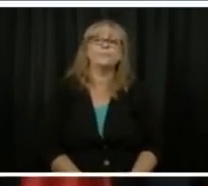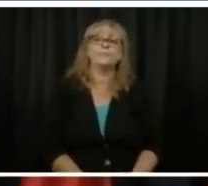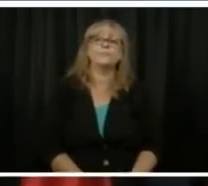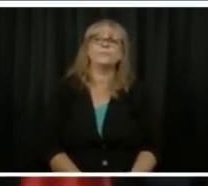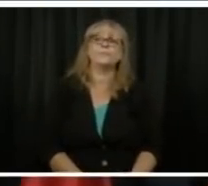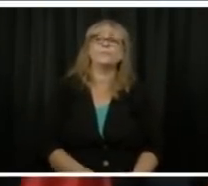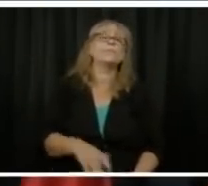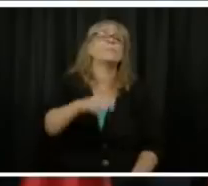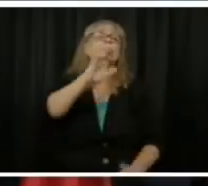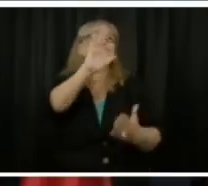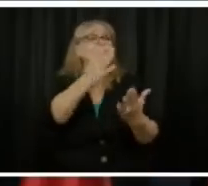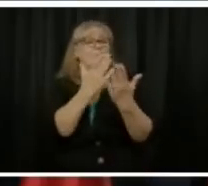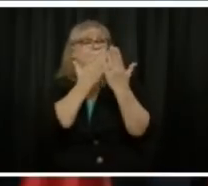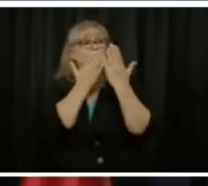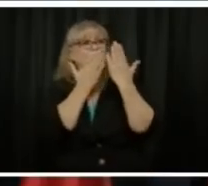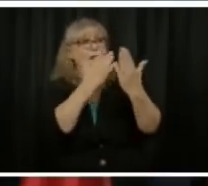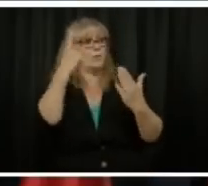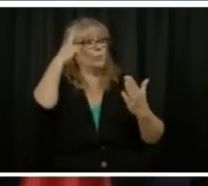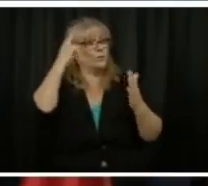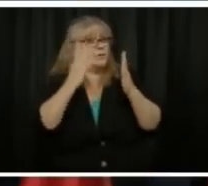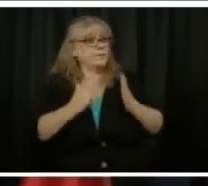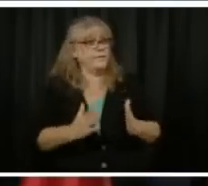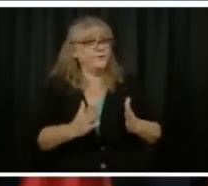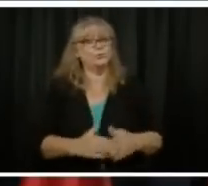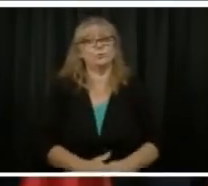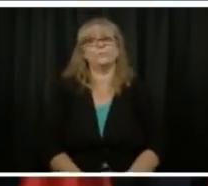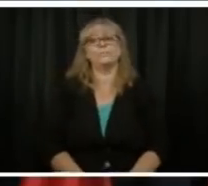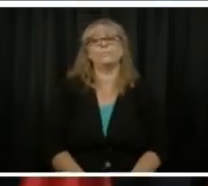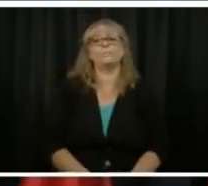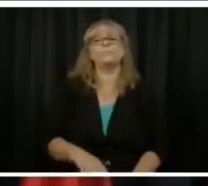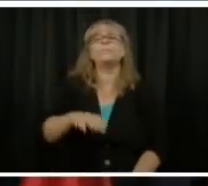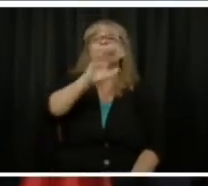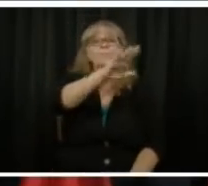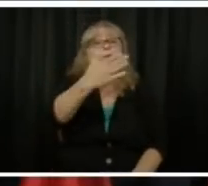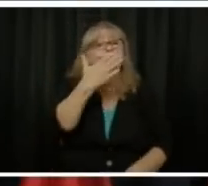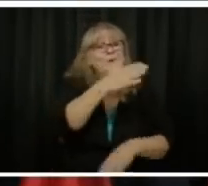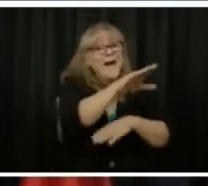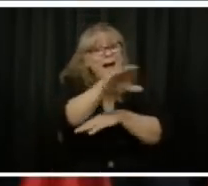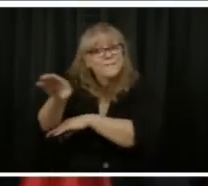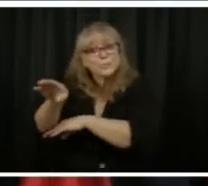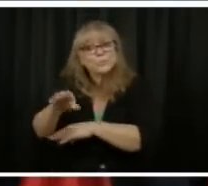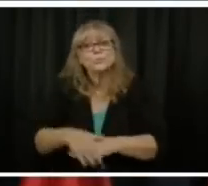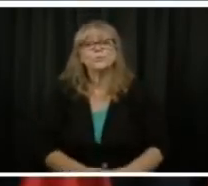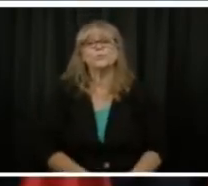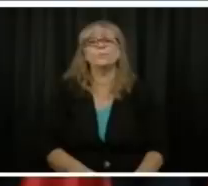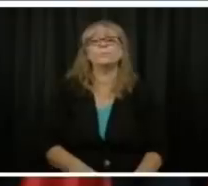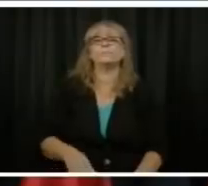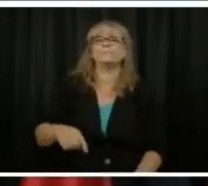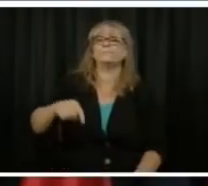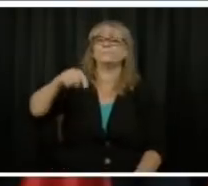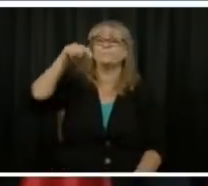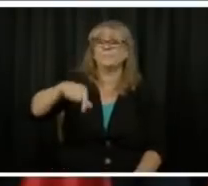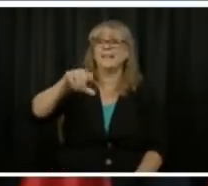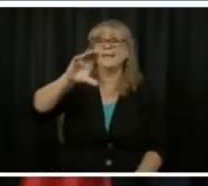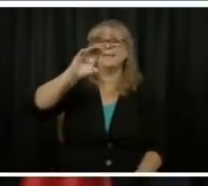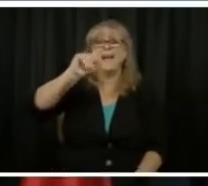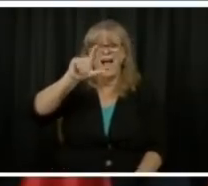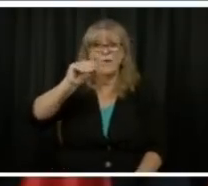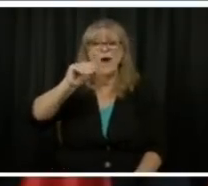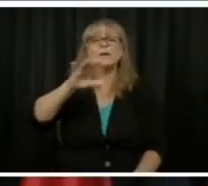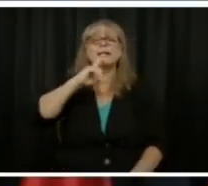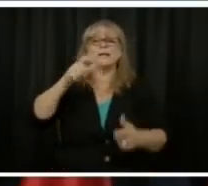Thank you, Governor. Good afternoon. Colorado is a vast and diverse state, and so not surprisingly,